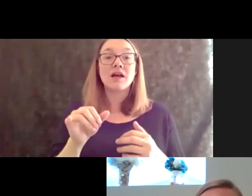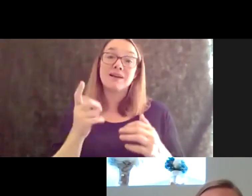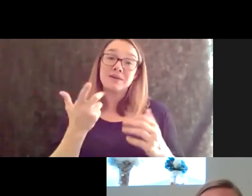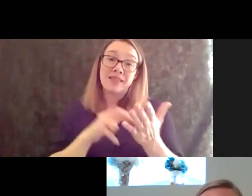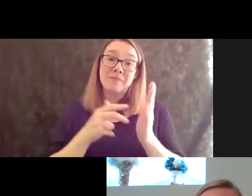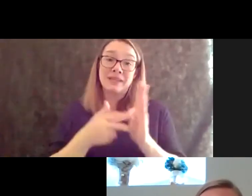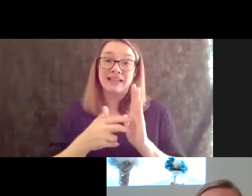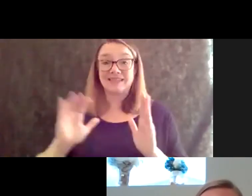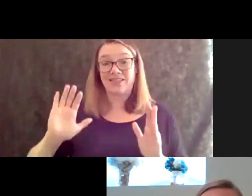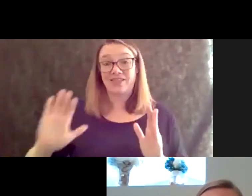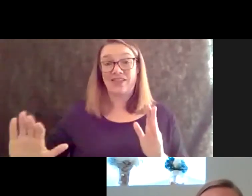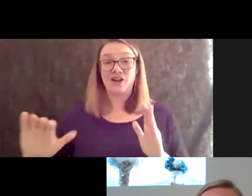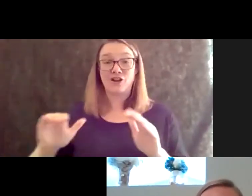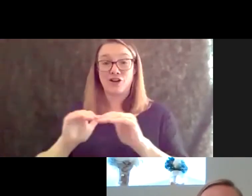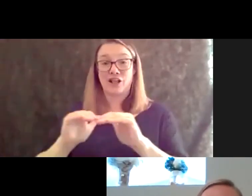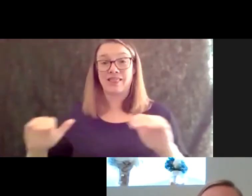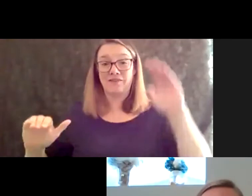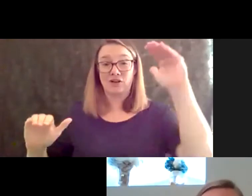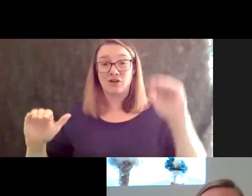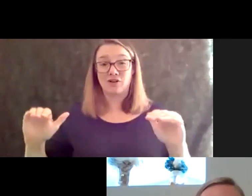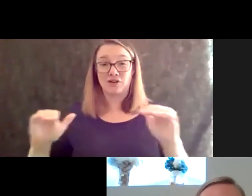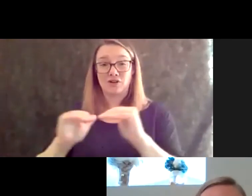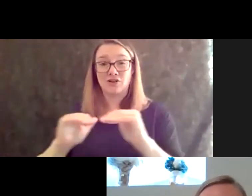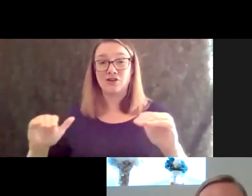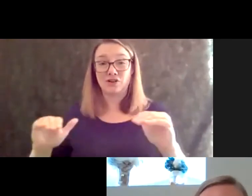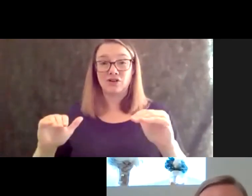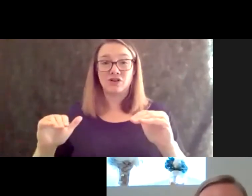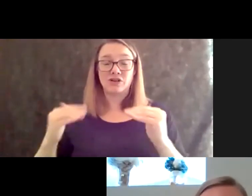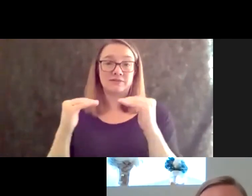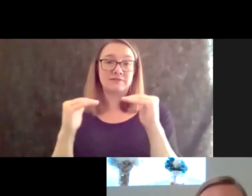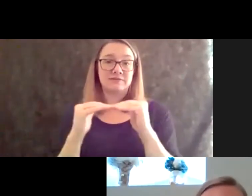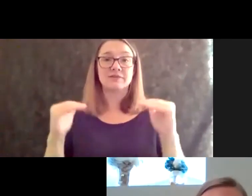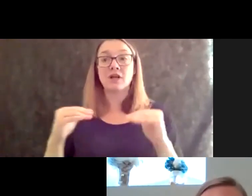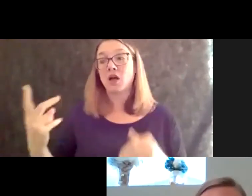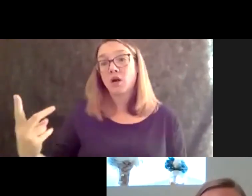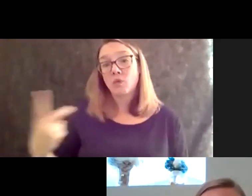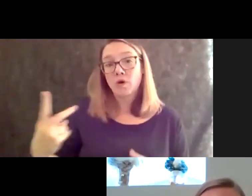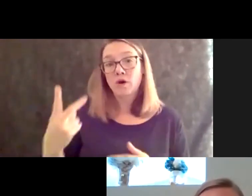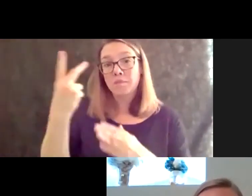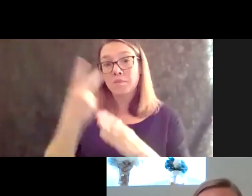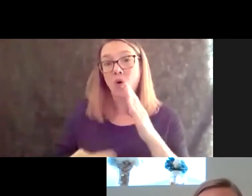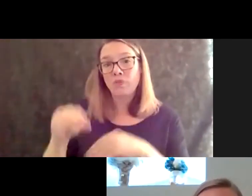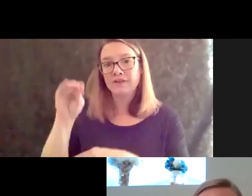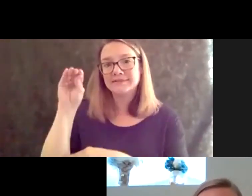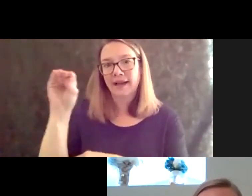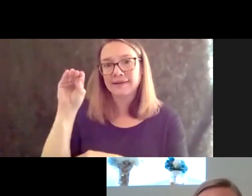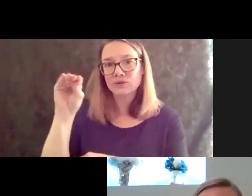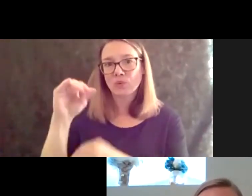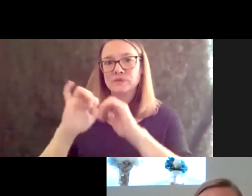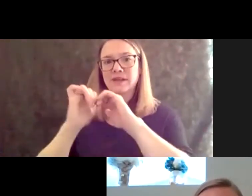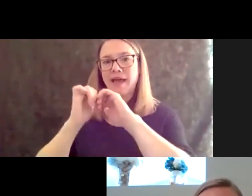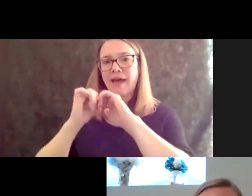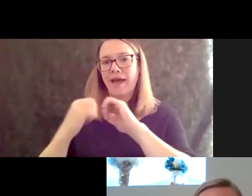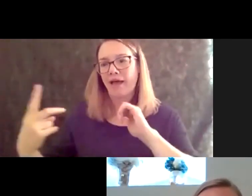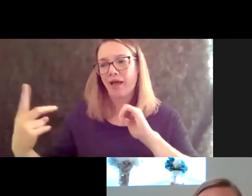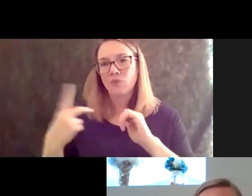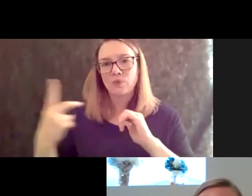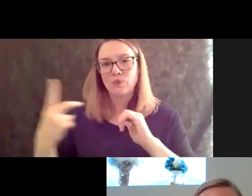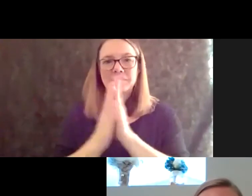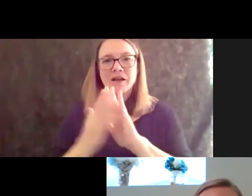so there's an equal playing field of like, okay, we're both dinosaurs. How am I gonna be a dinosaur? But like, maybe later on that